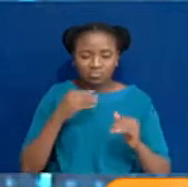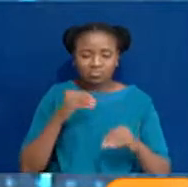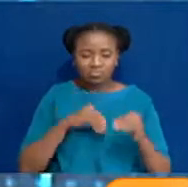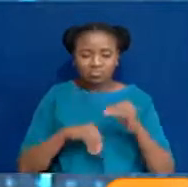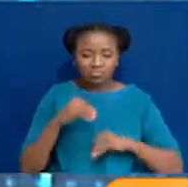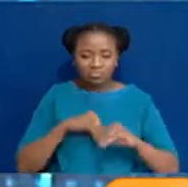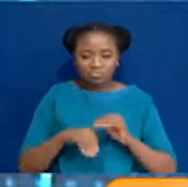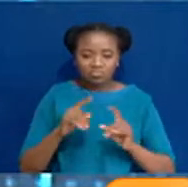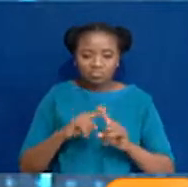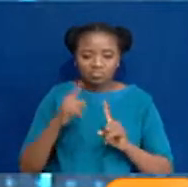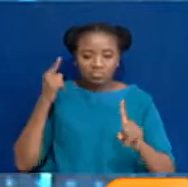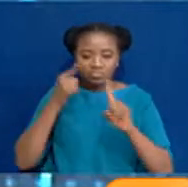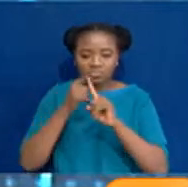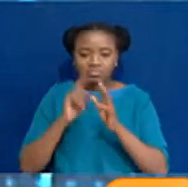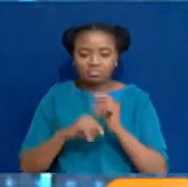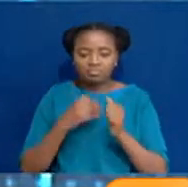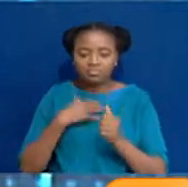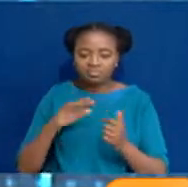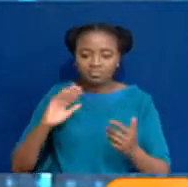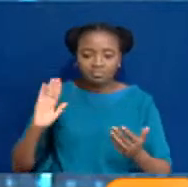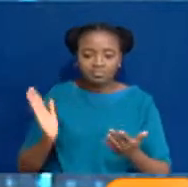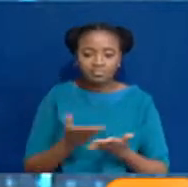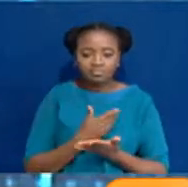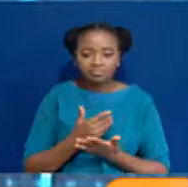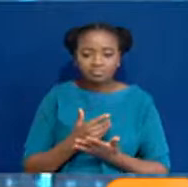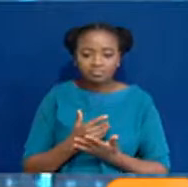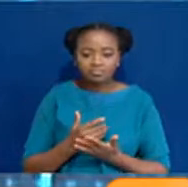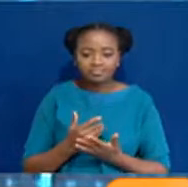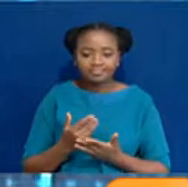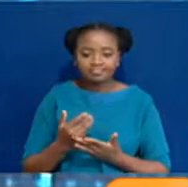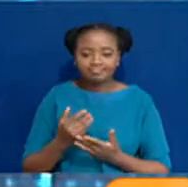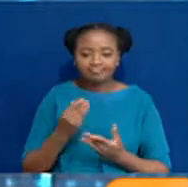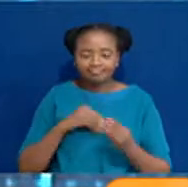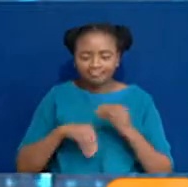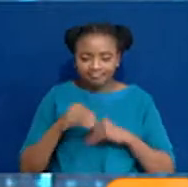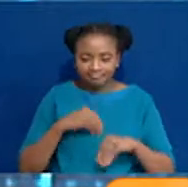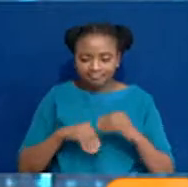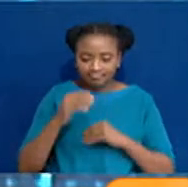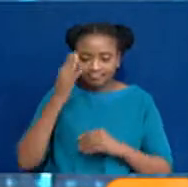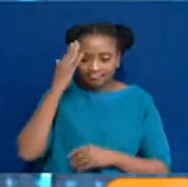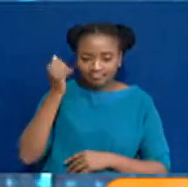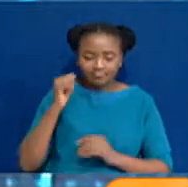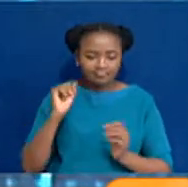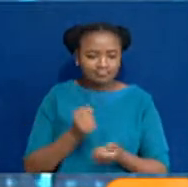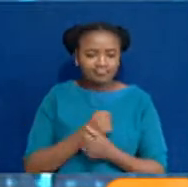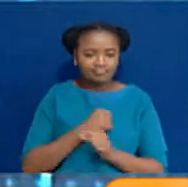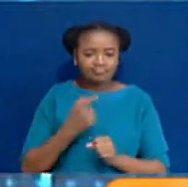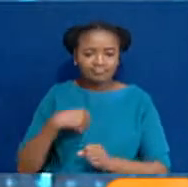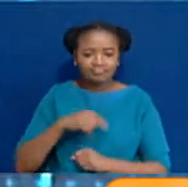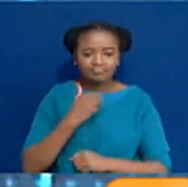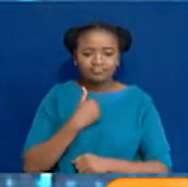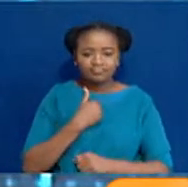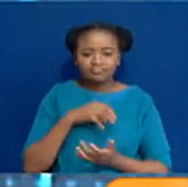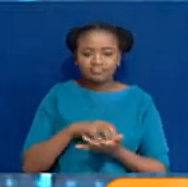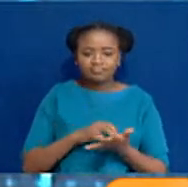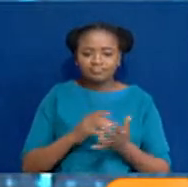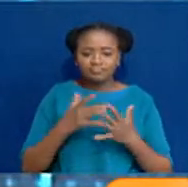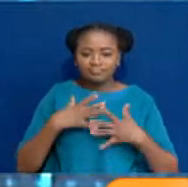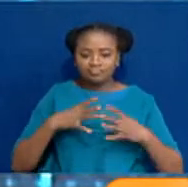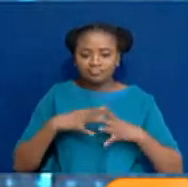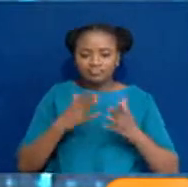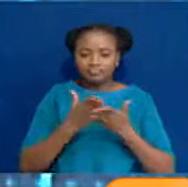is to eliminate fraud, eliminate corruption, because we will not have a situation where the public has